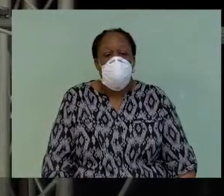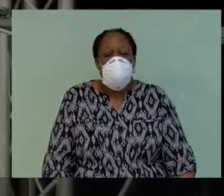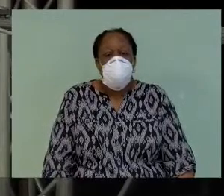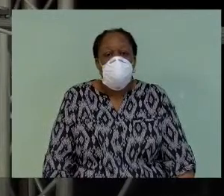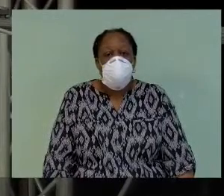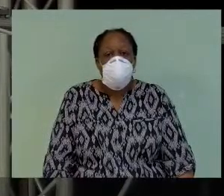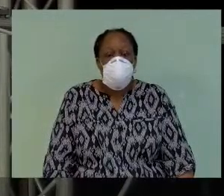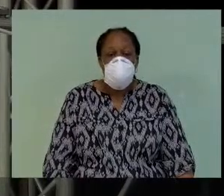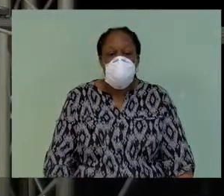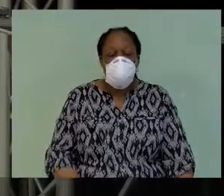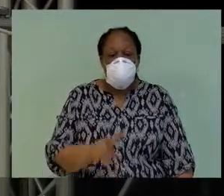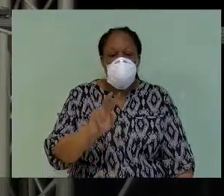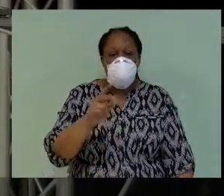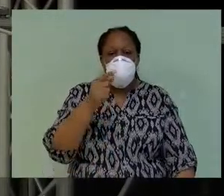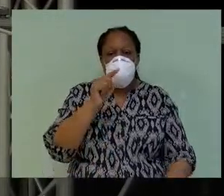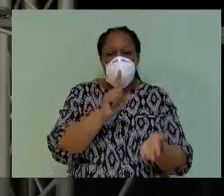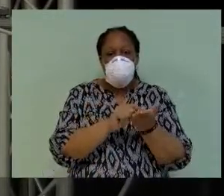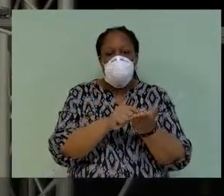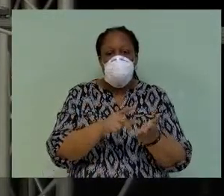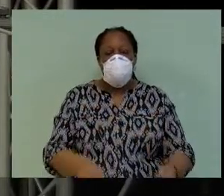And the second announcement